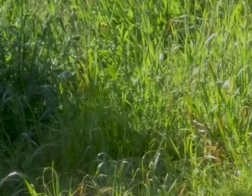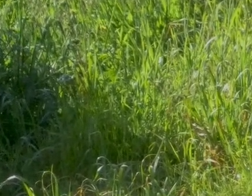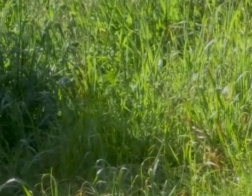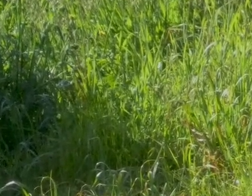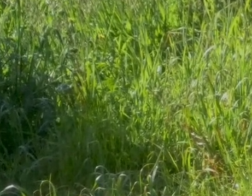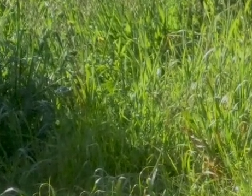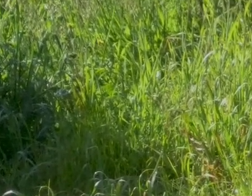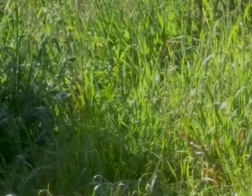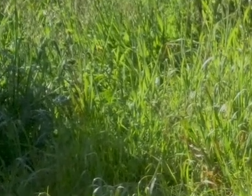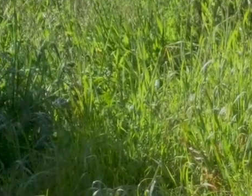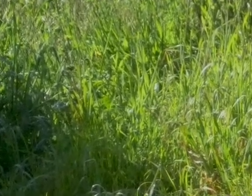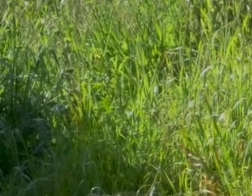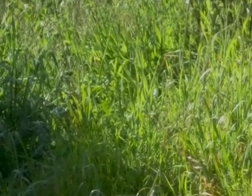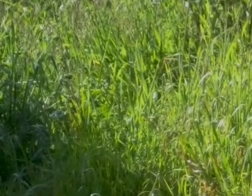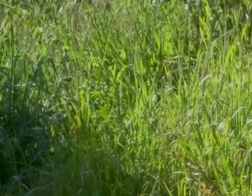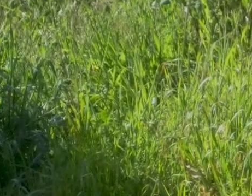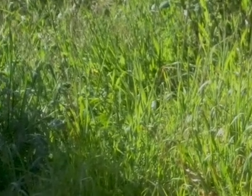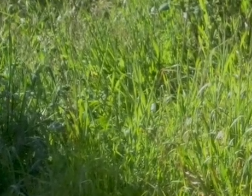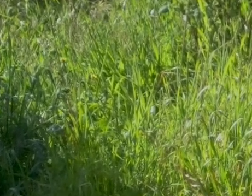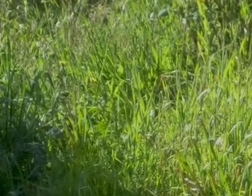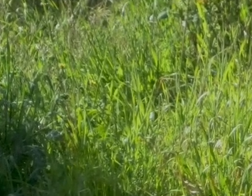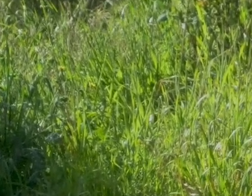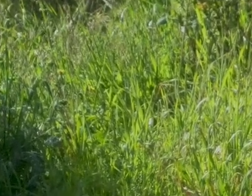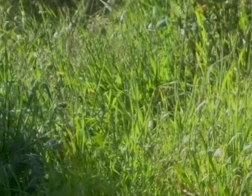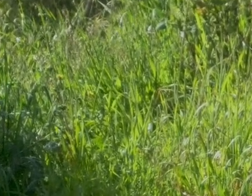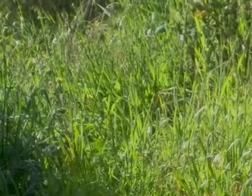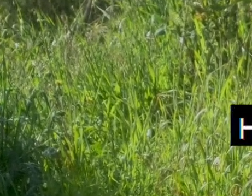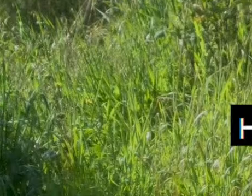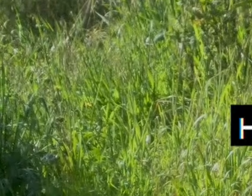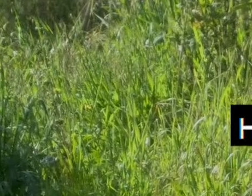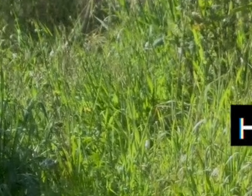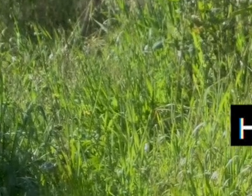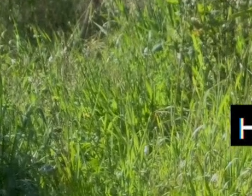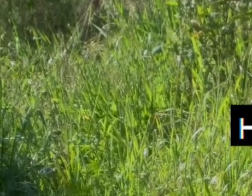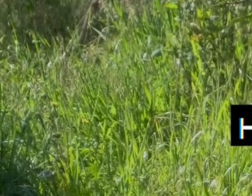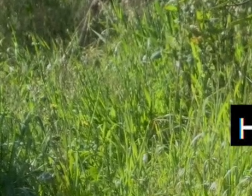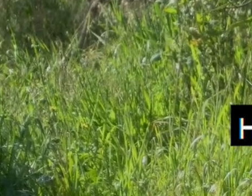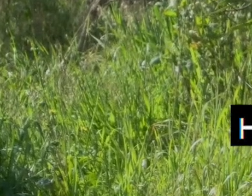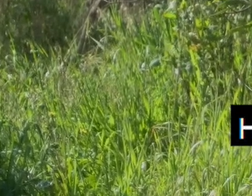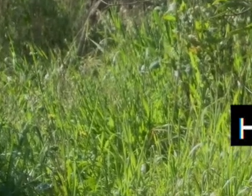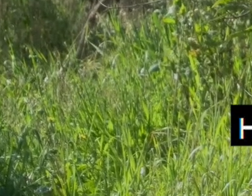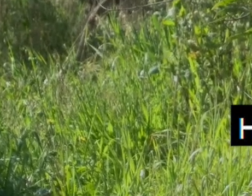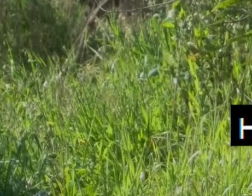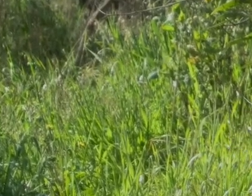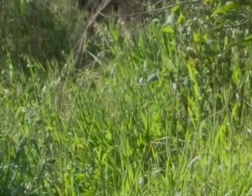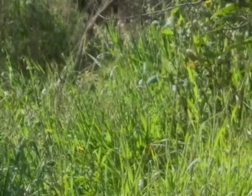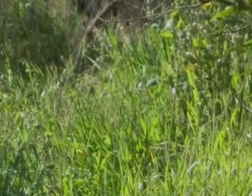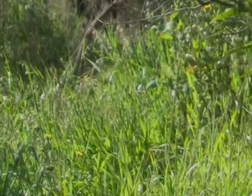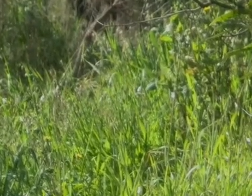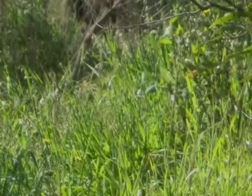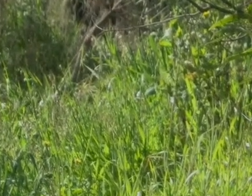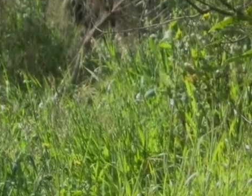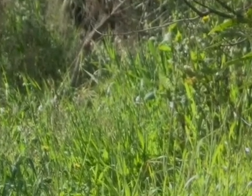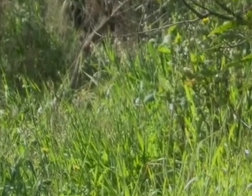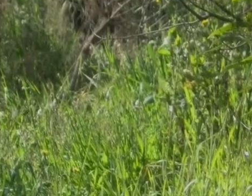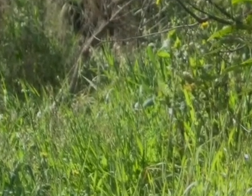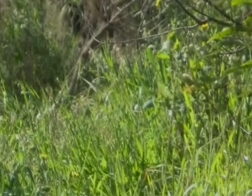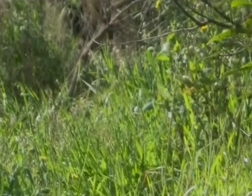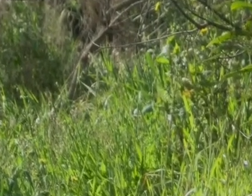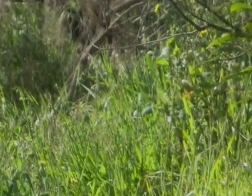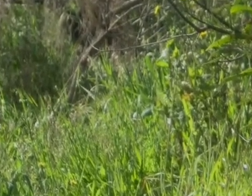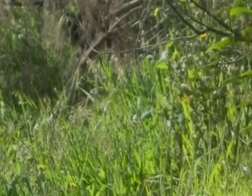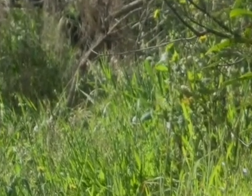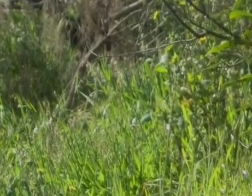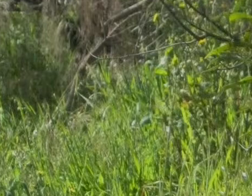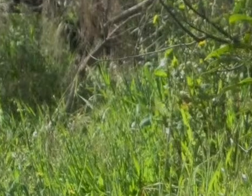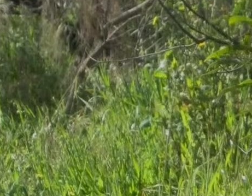non-speaker. He never really achieved speech, despite a lot of early intervention. He's very dependent on me, as you can see, especially in the